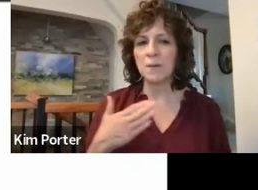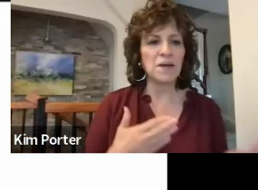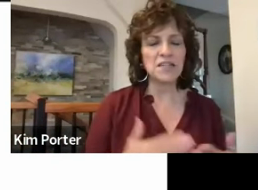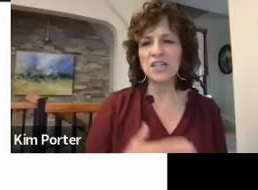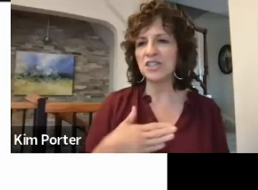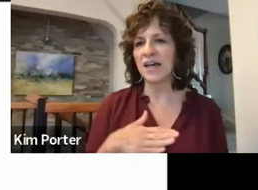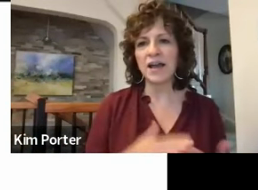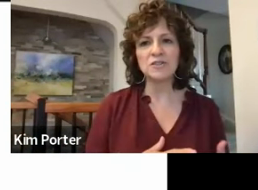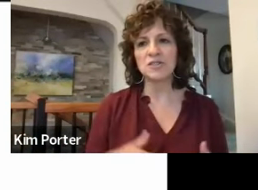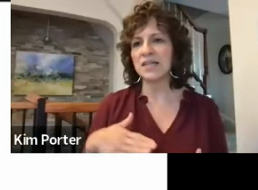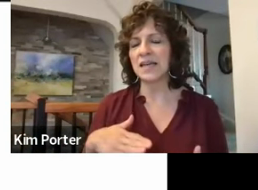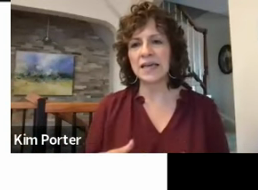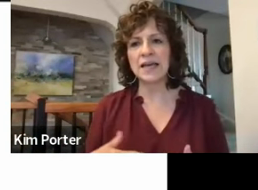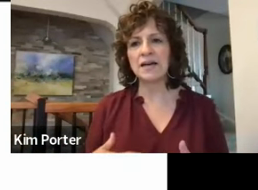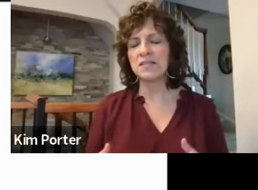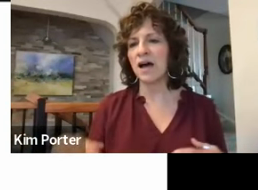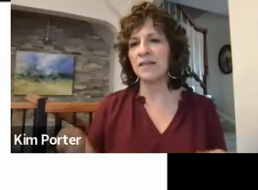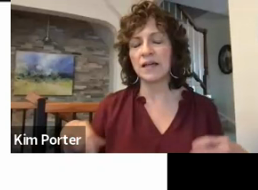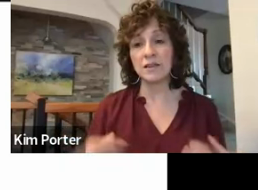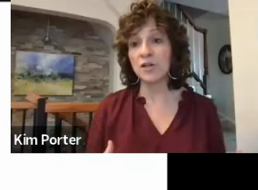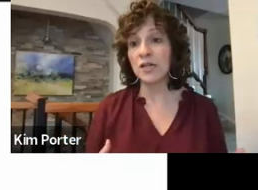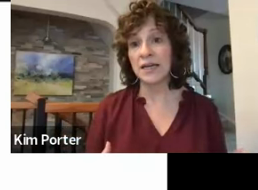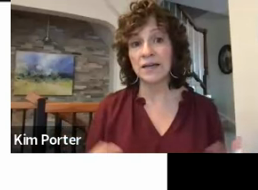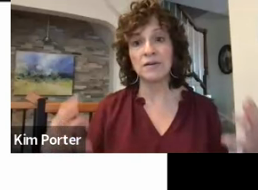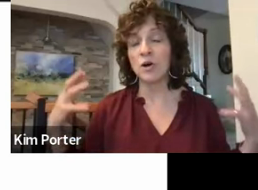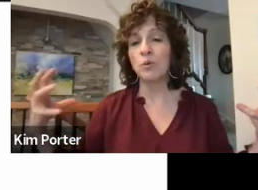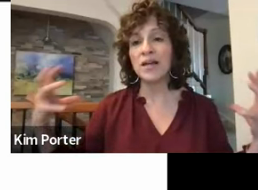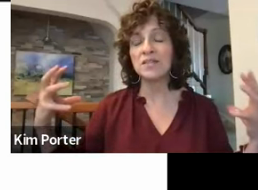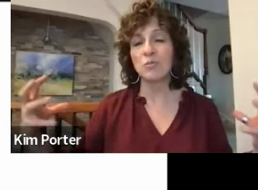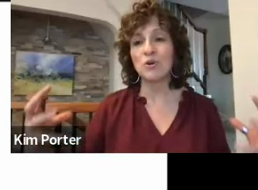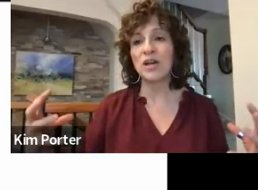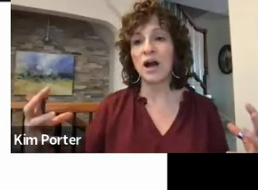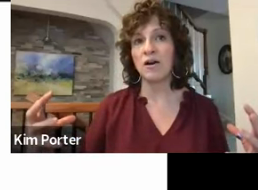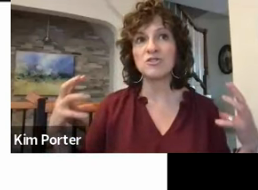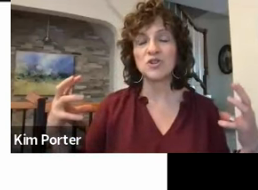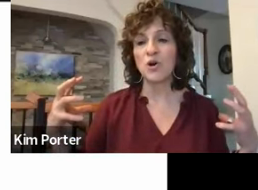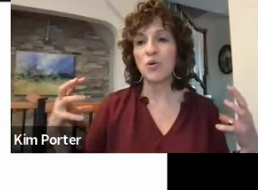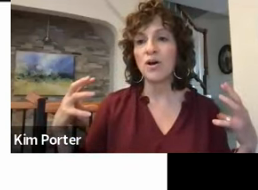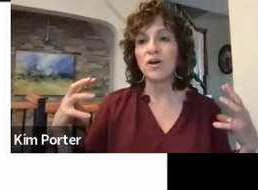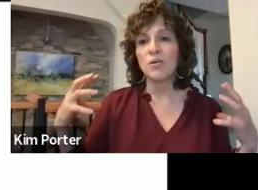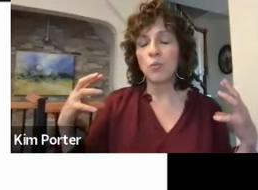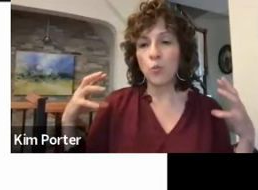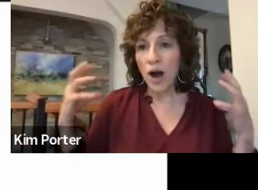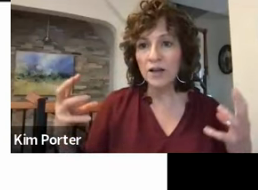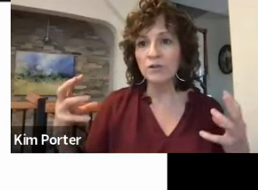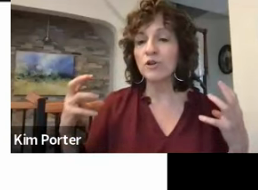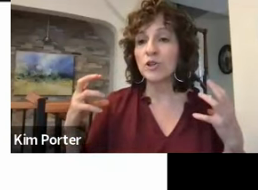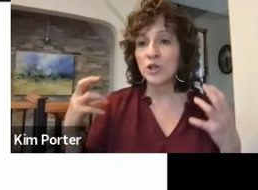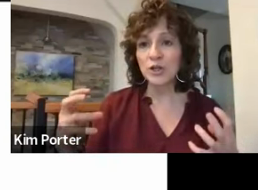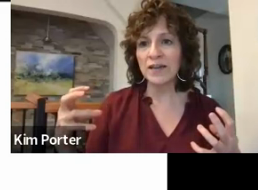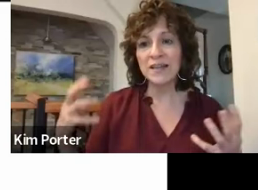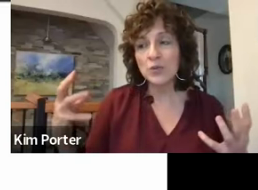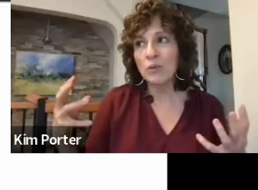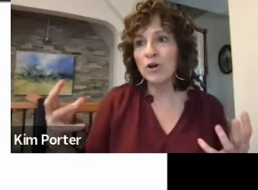that meditation, that exercise, that getting outside, that learning, our brains when we're young are so wired